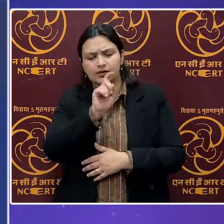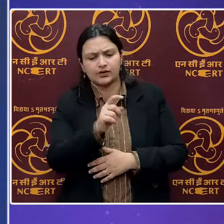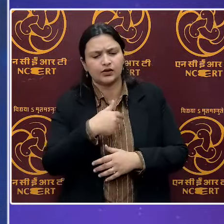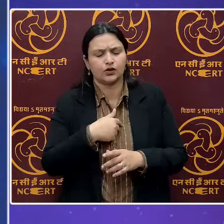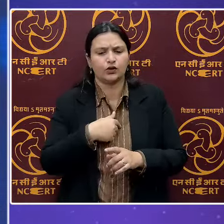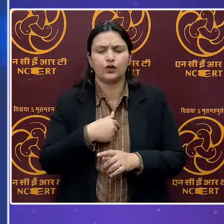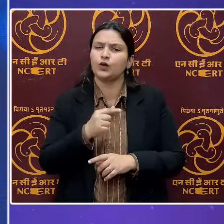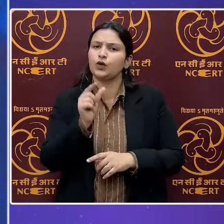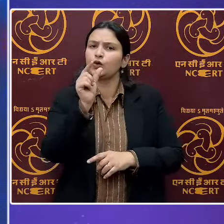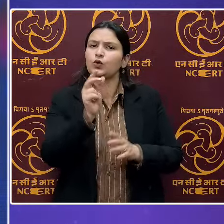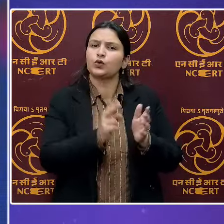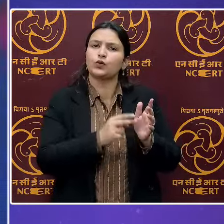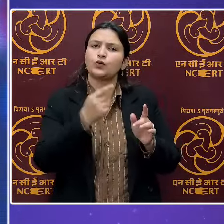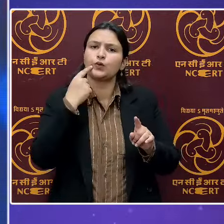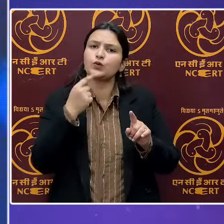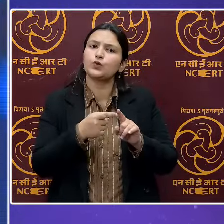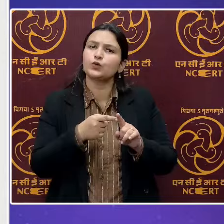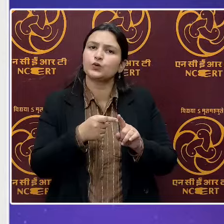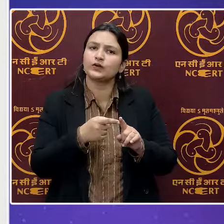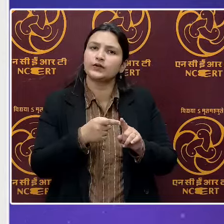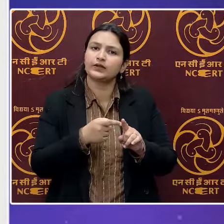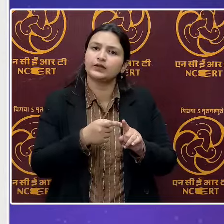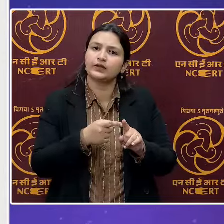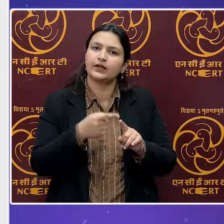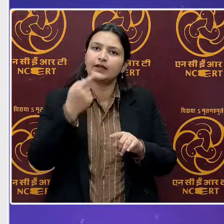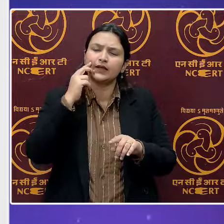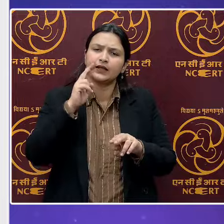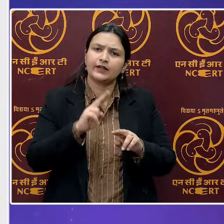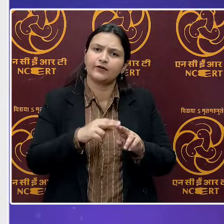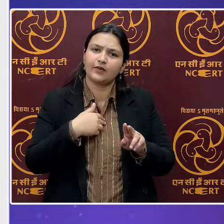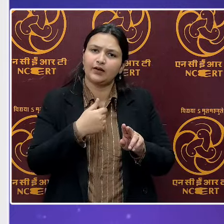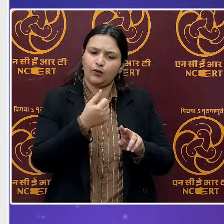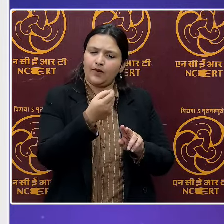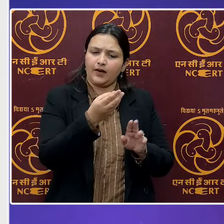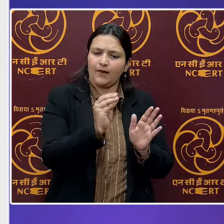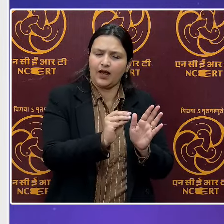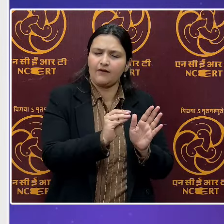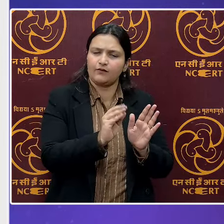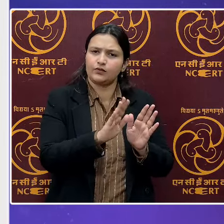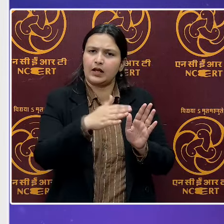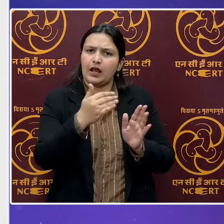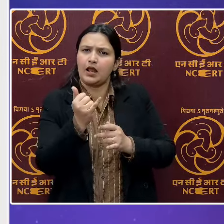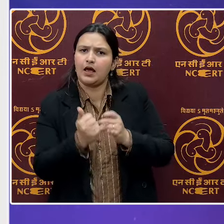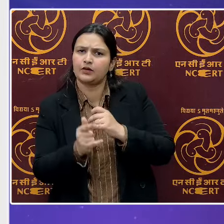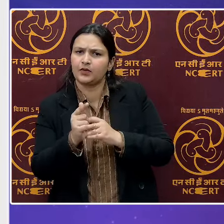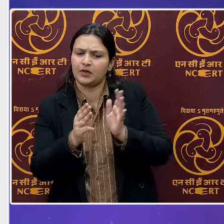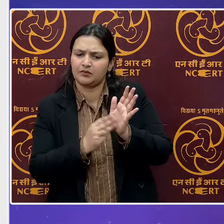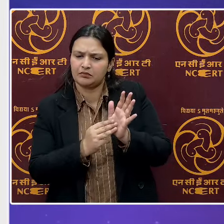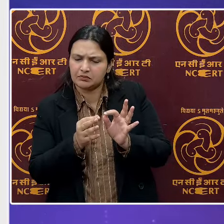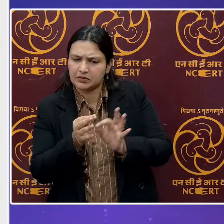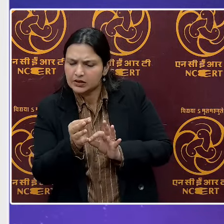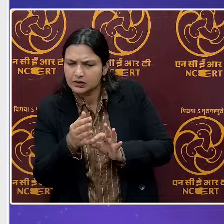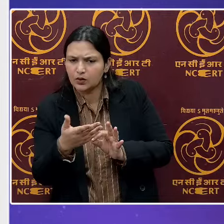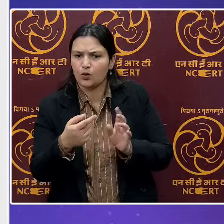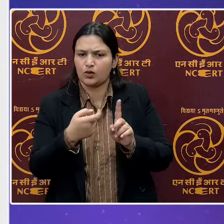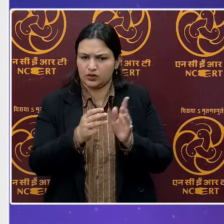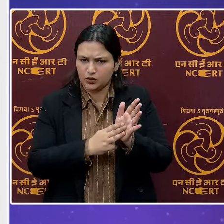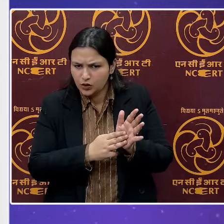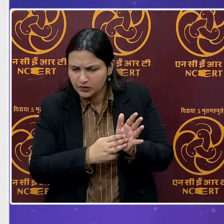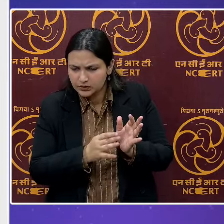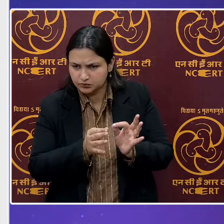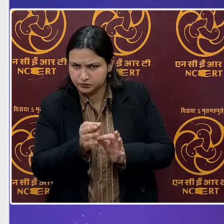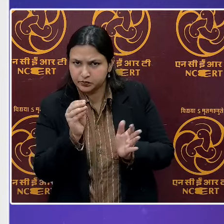of? Units, if we skip writing meters at the end. Okay. That is, whenever we write, see whatever physical quantity